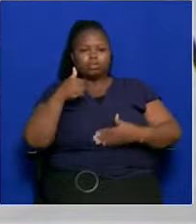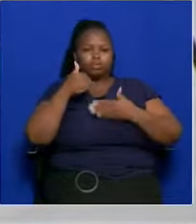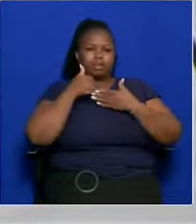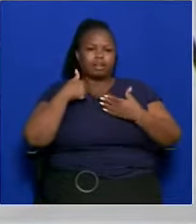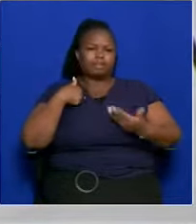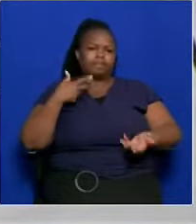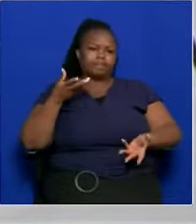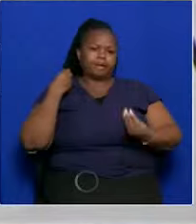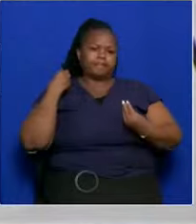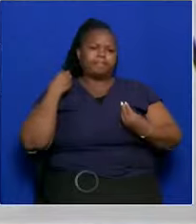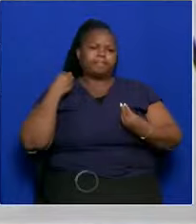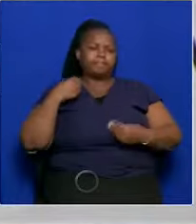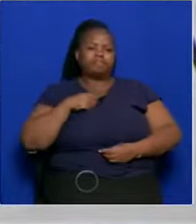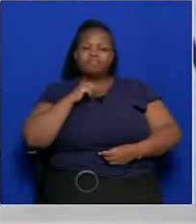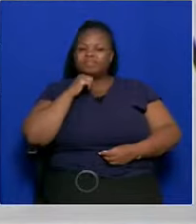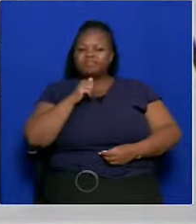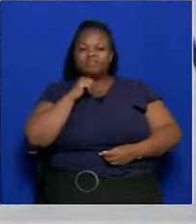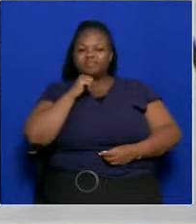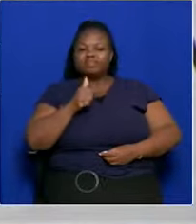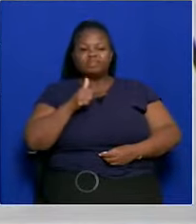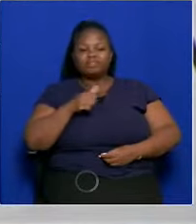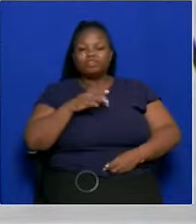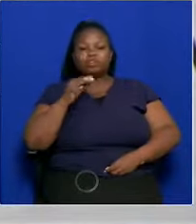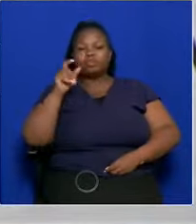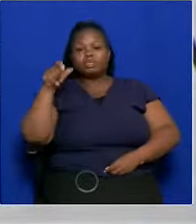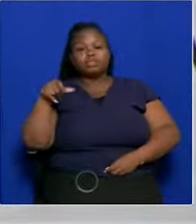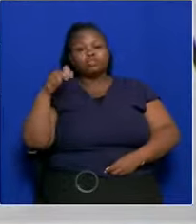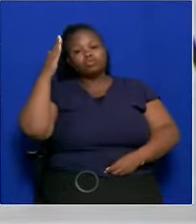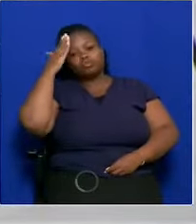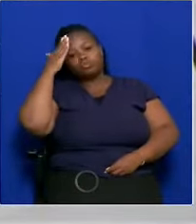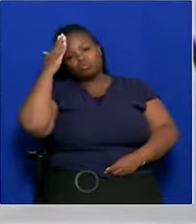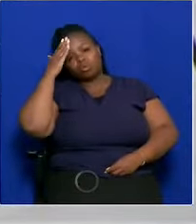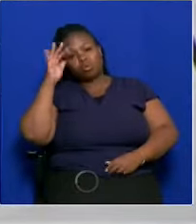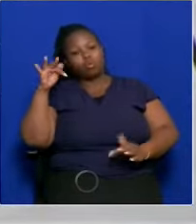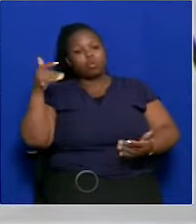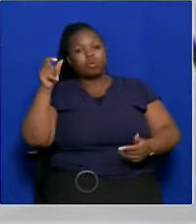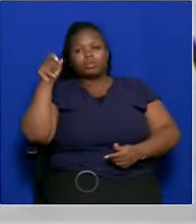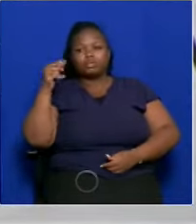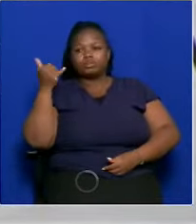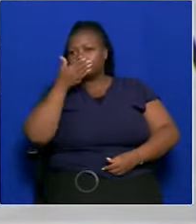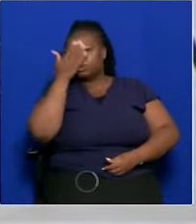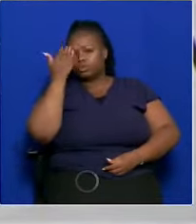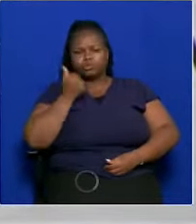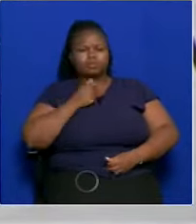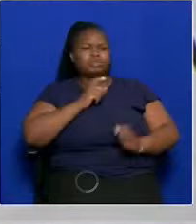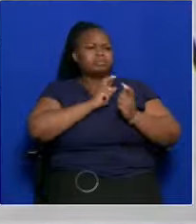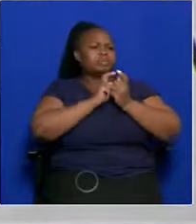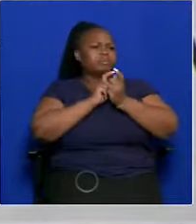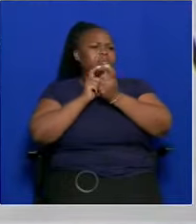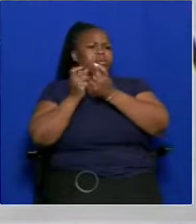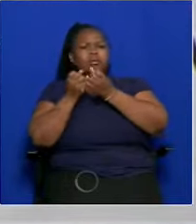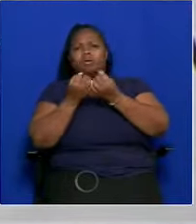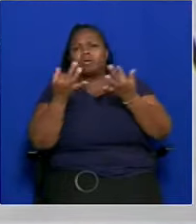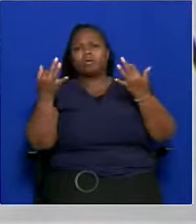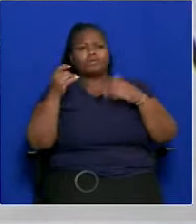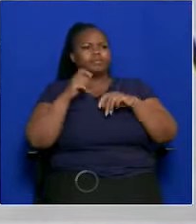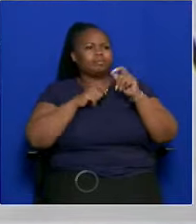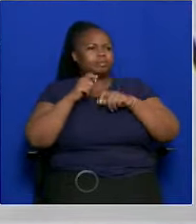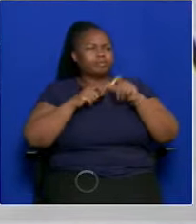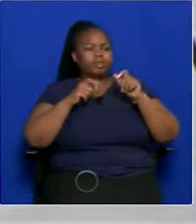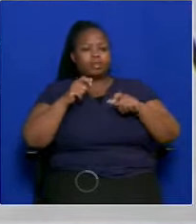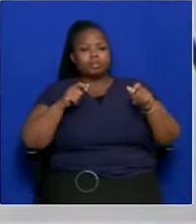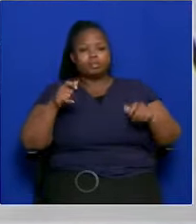irrespective of you somebody you know or you don't know. I met a lot of people during Imbizos. They still have my